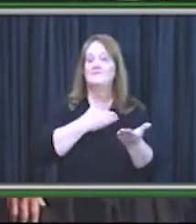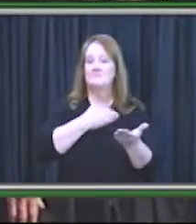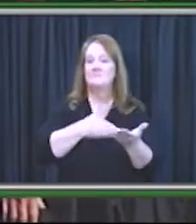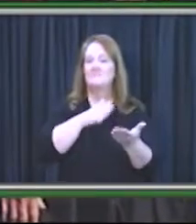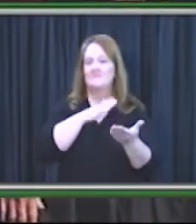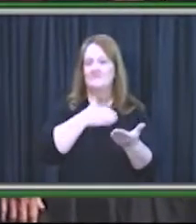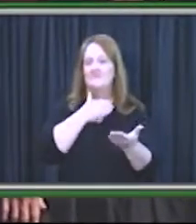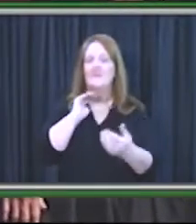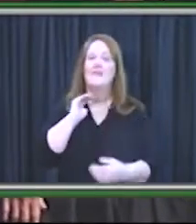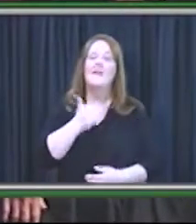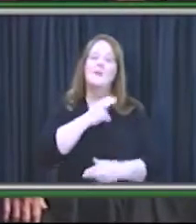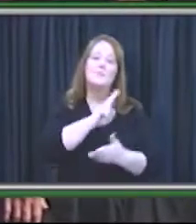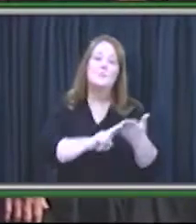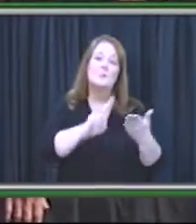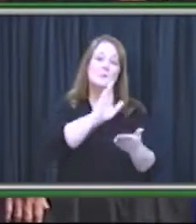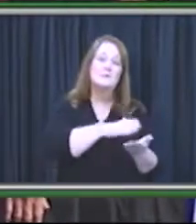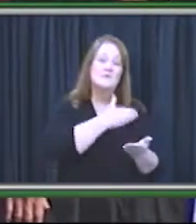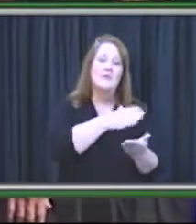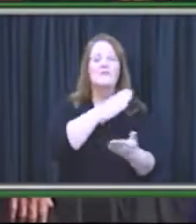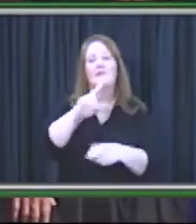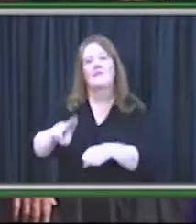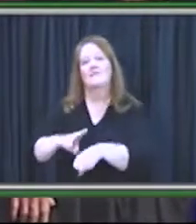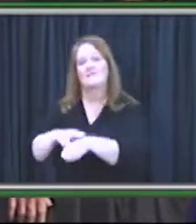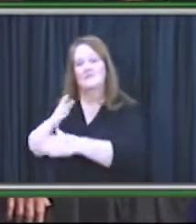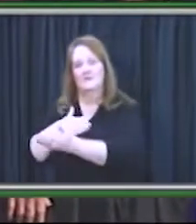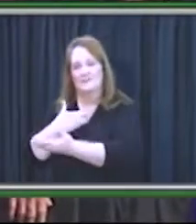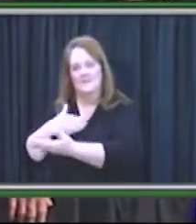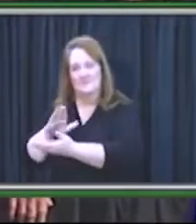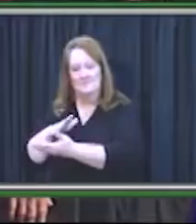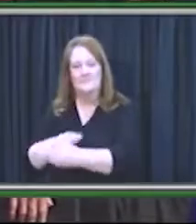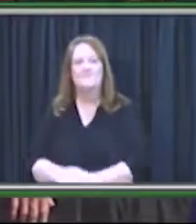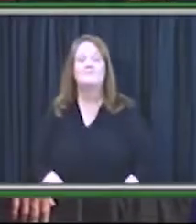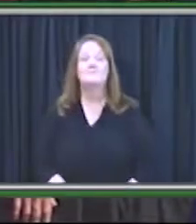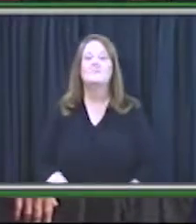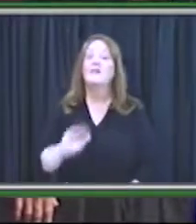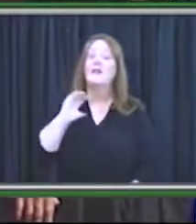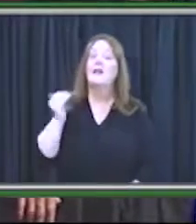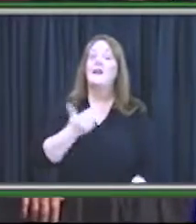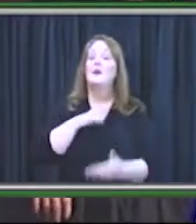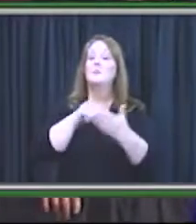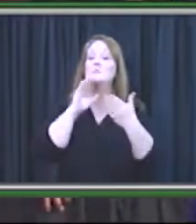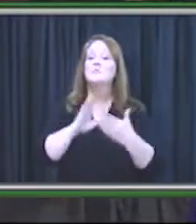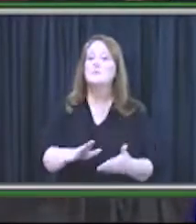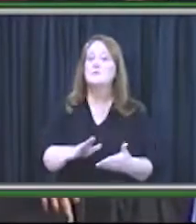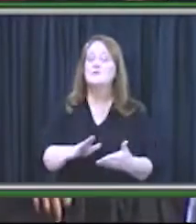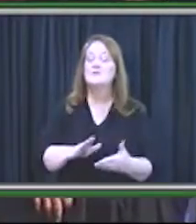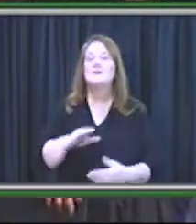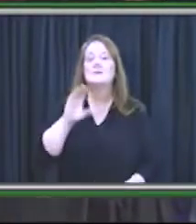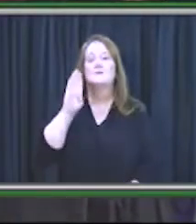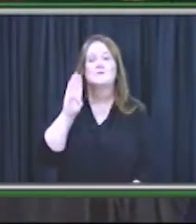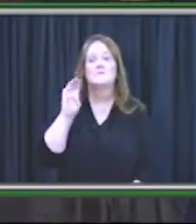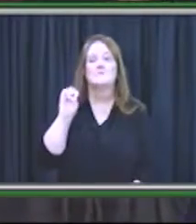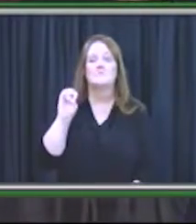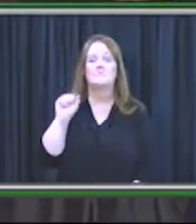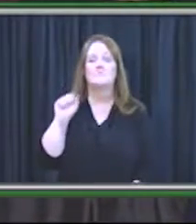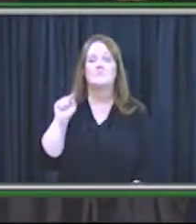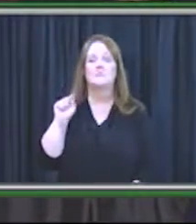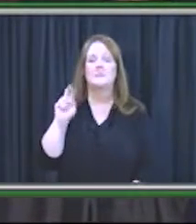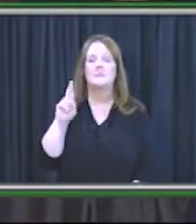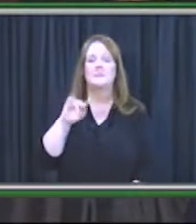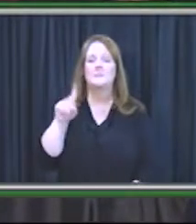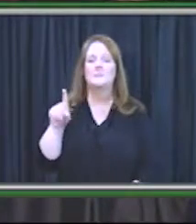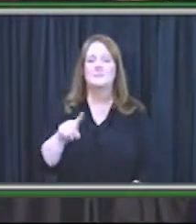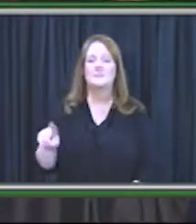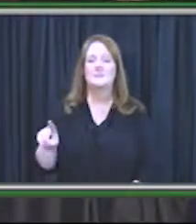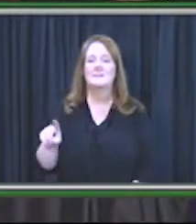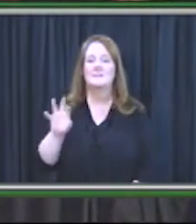national anthem to be performed by Sacramento State student Beatriz Figueroa and